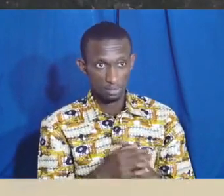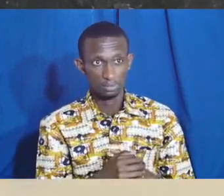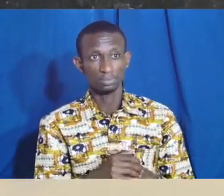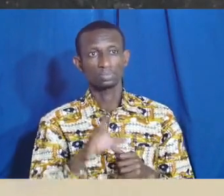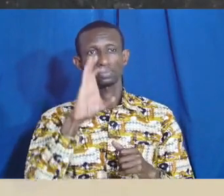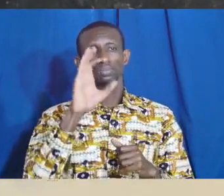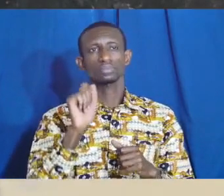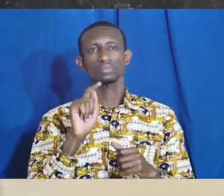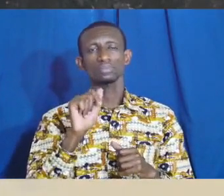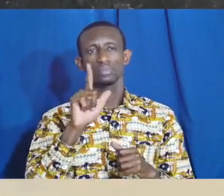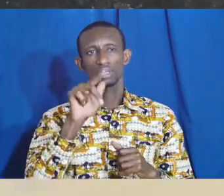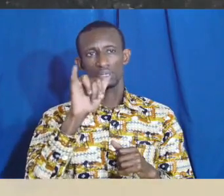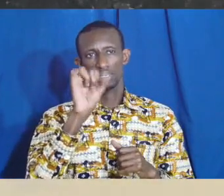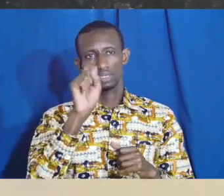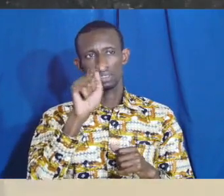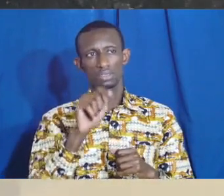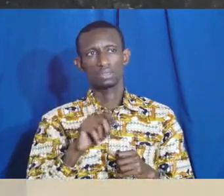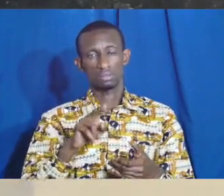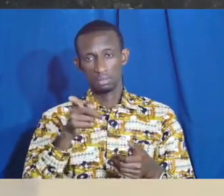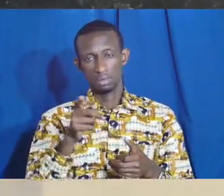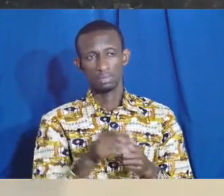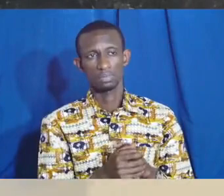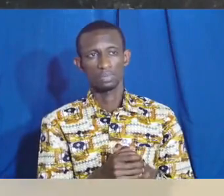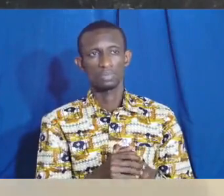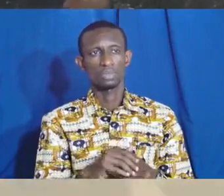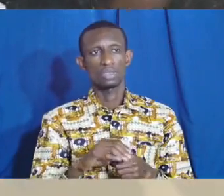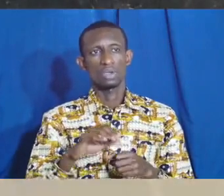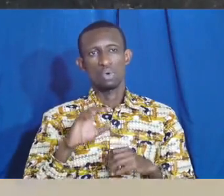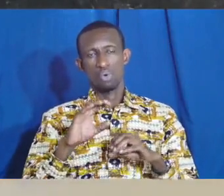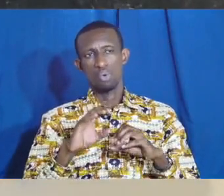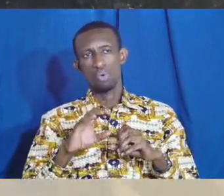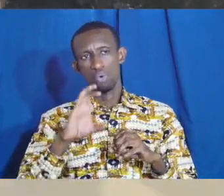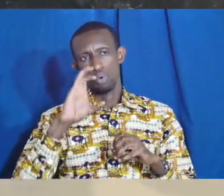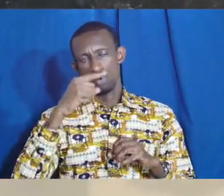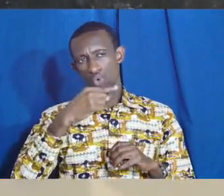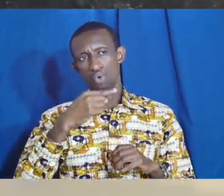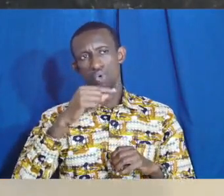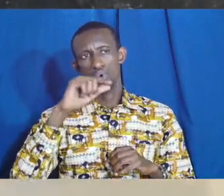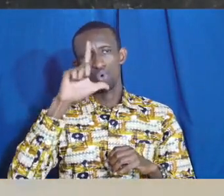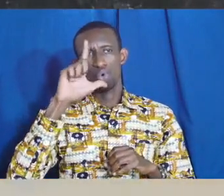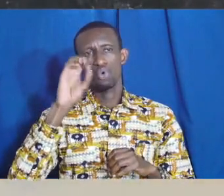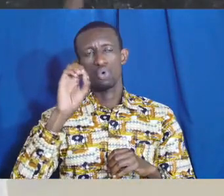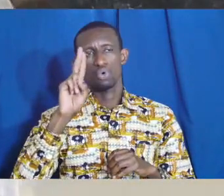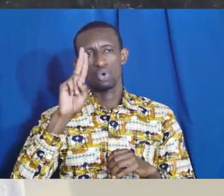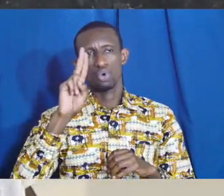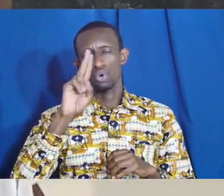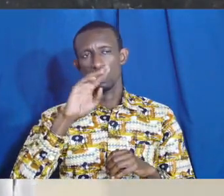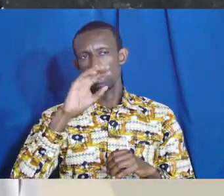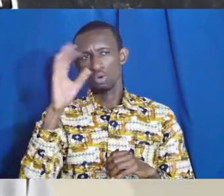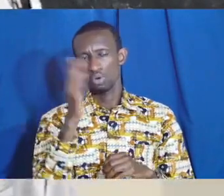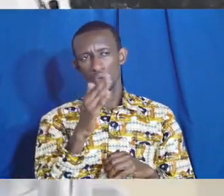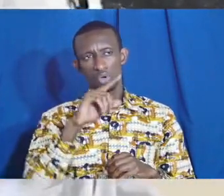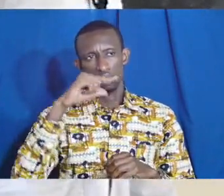are globular proteins, if I say globular proteins, we have two types of proteins. We have globular proteins and